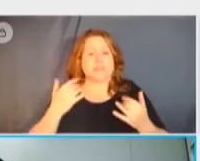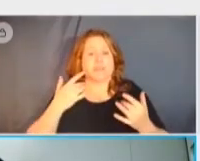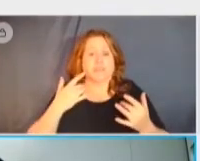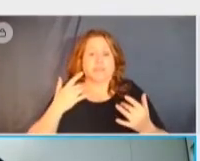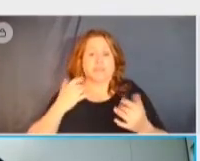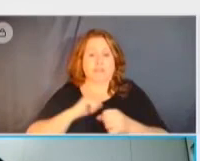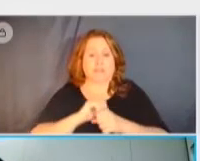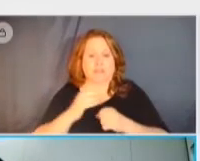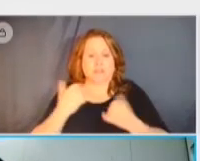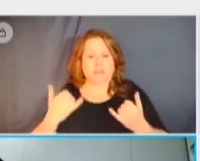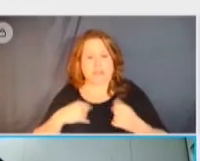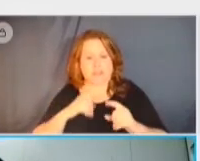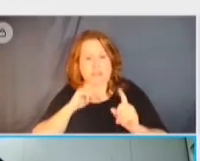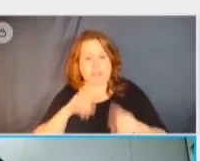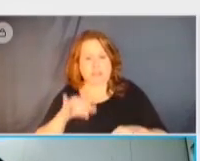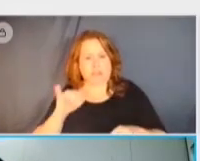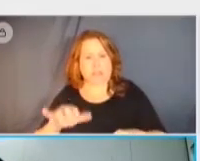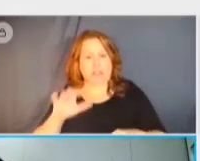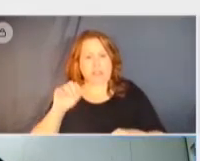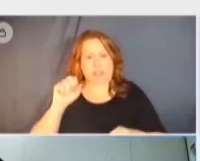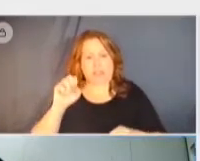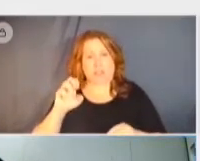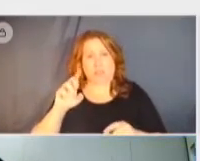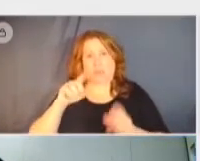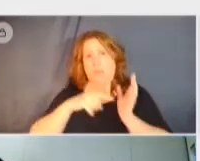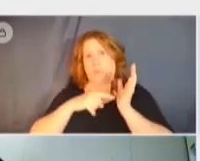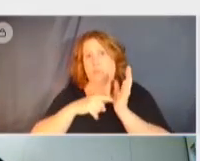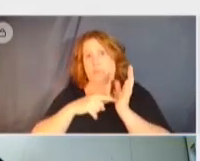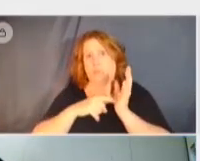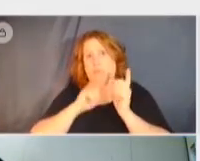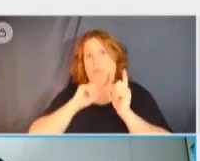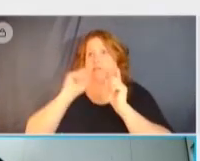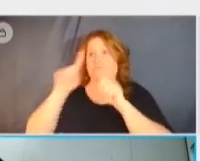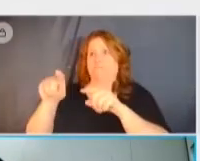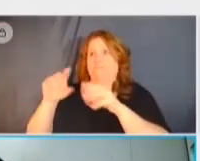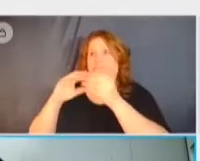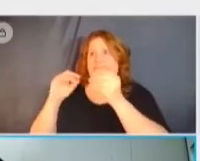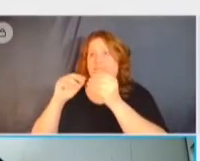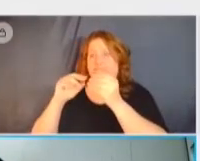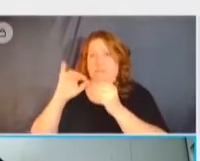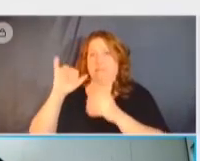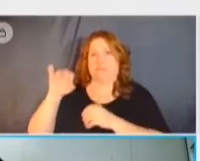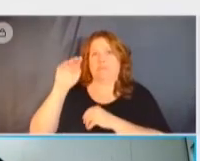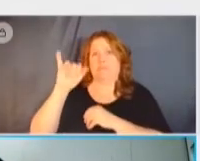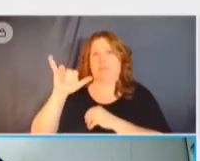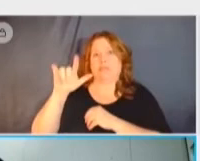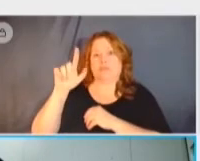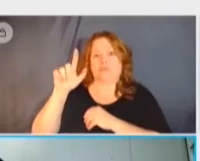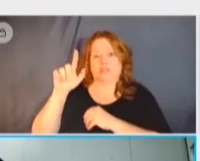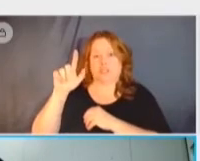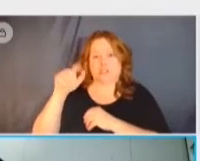proceeding. We obviously in the council office, we're very busy with ballot access.